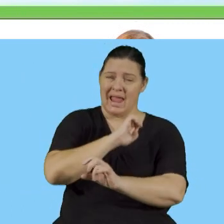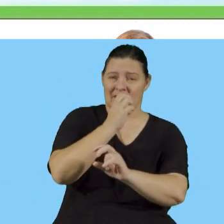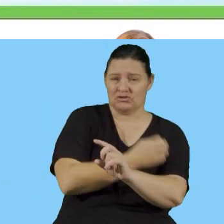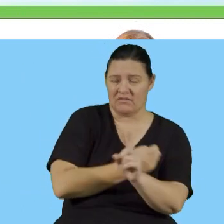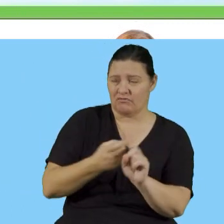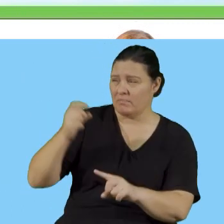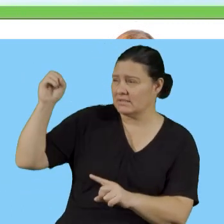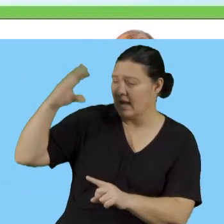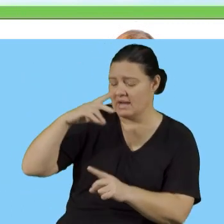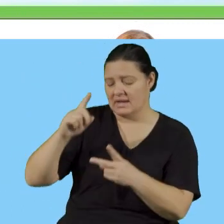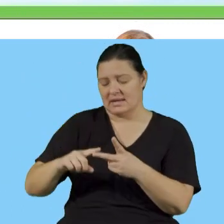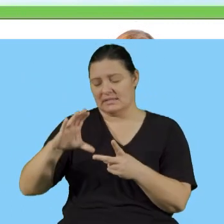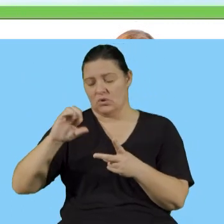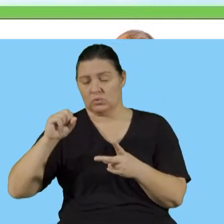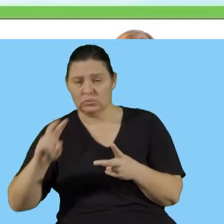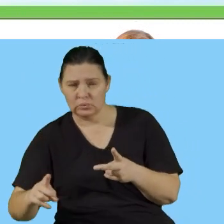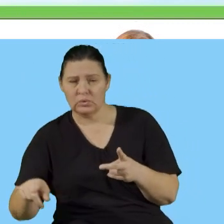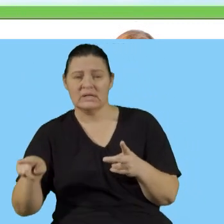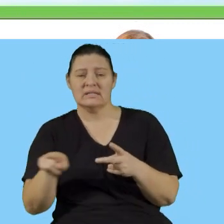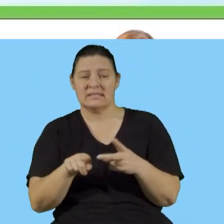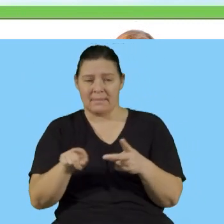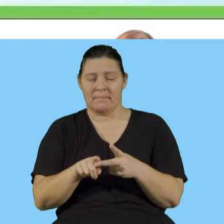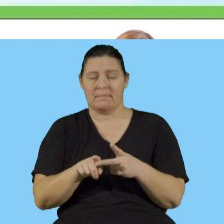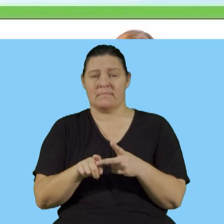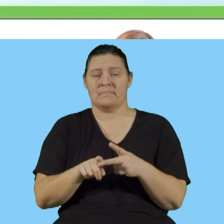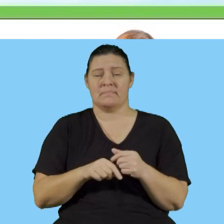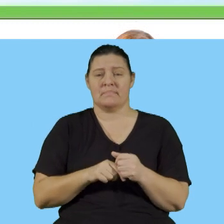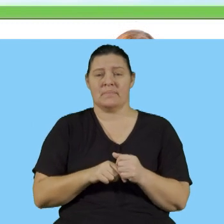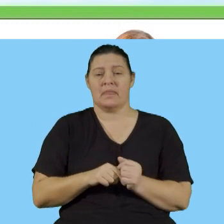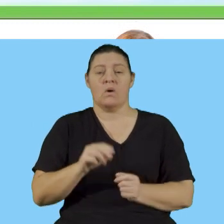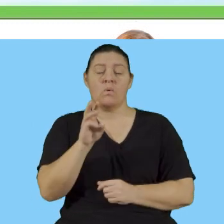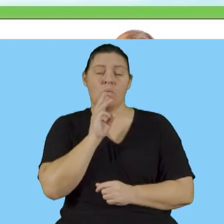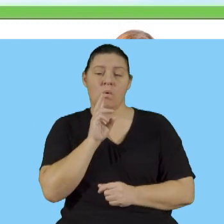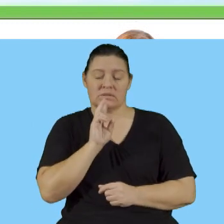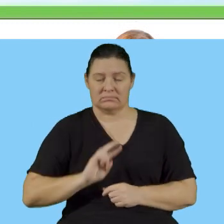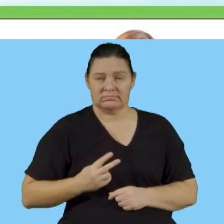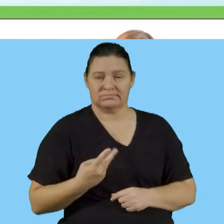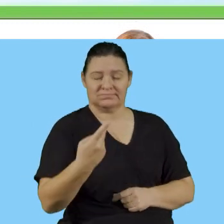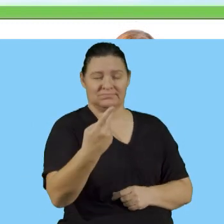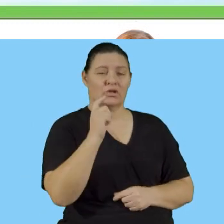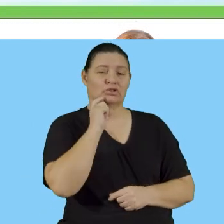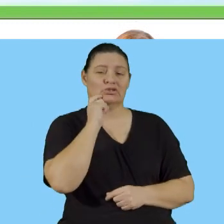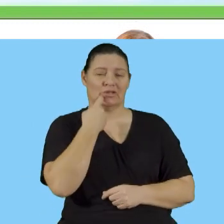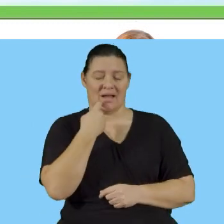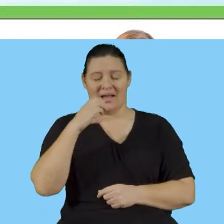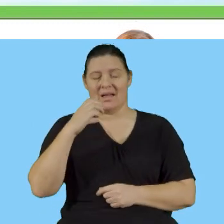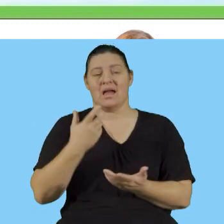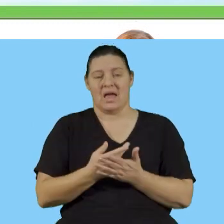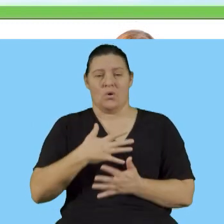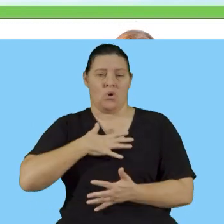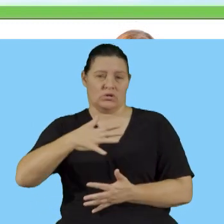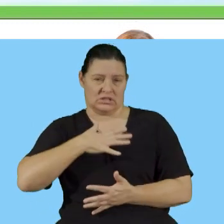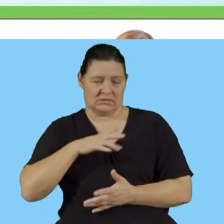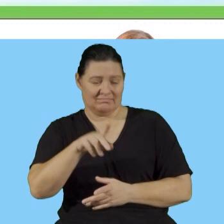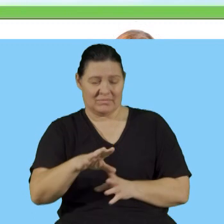the carbon dioxide, and also it converts the water into glucose and oxygen, which are